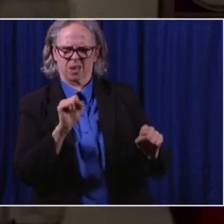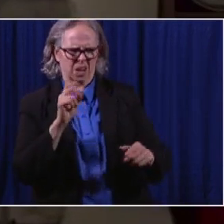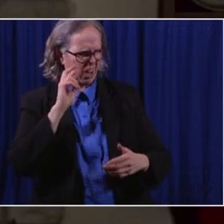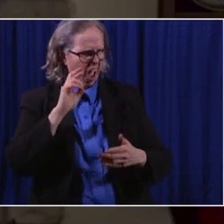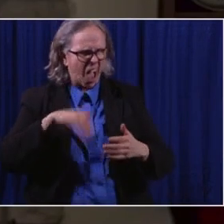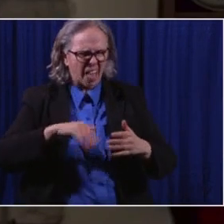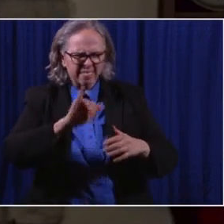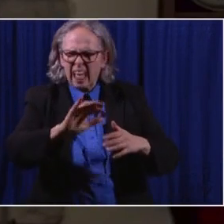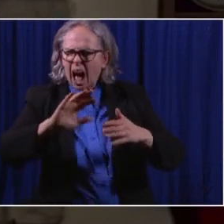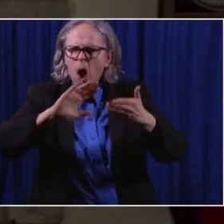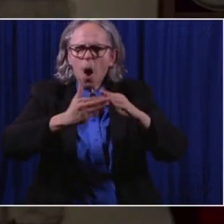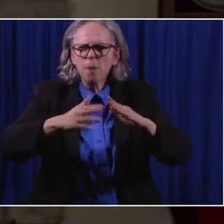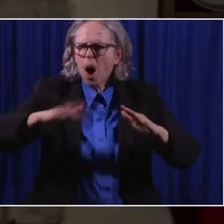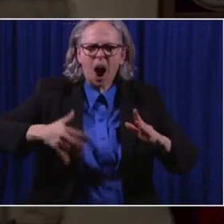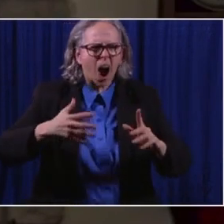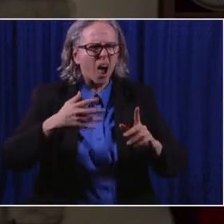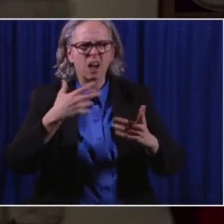that this will happen.